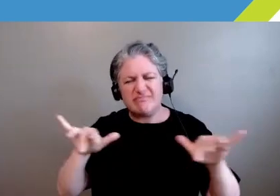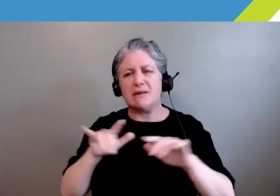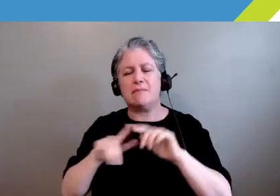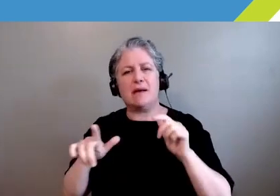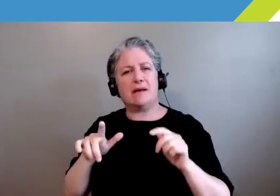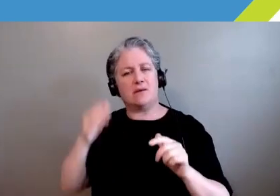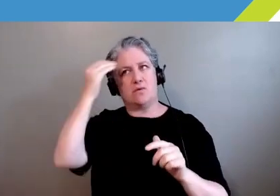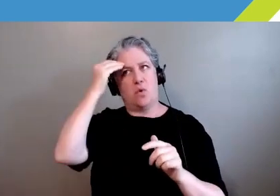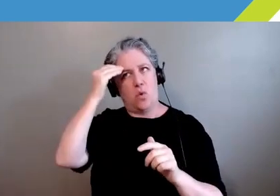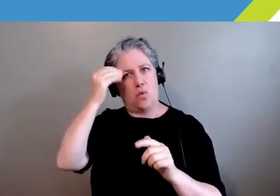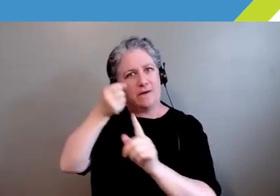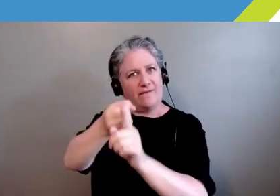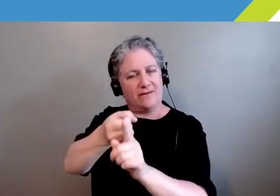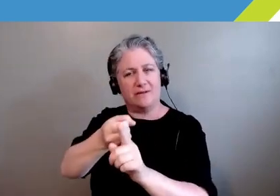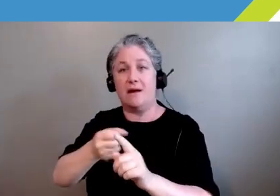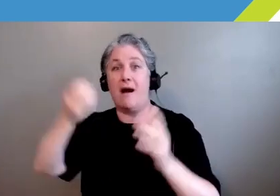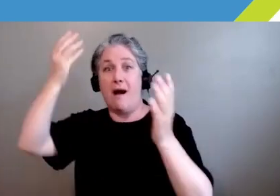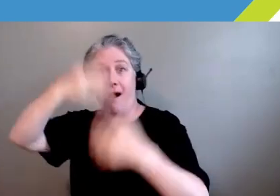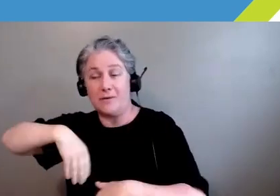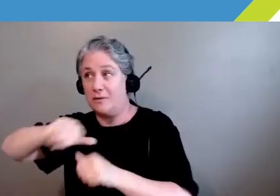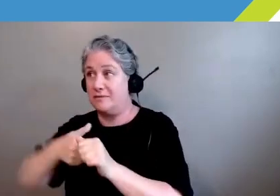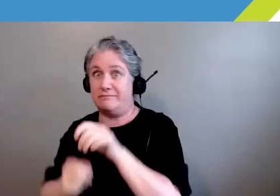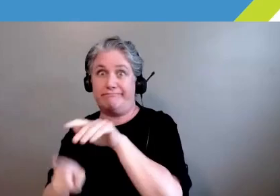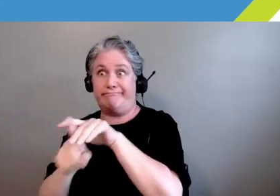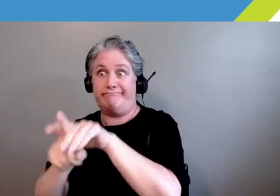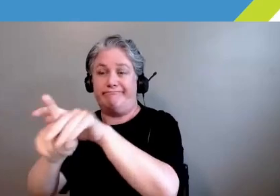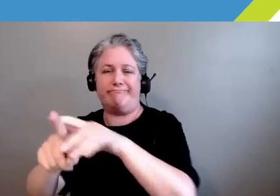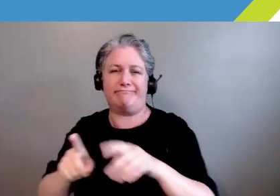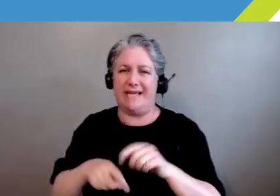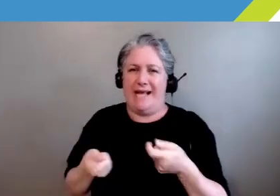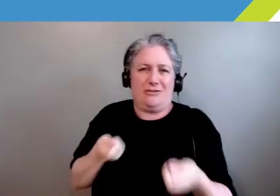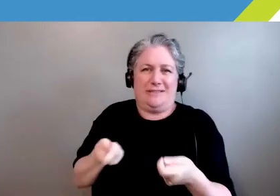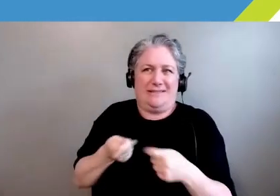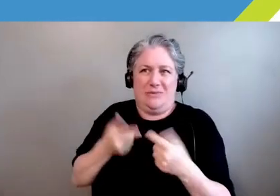we can't manage unknown confounders, right? We can't adjust for things that we don't know about.